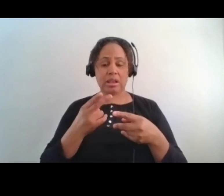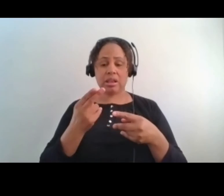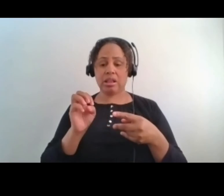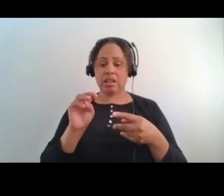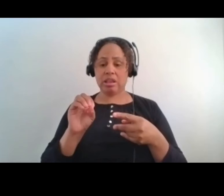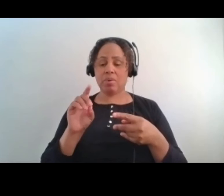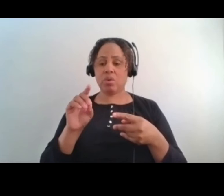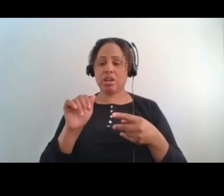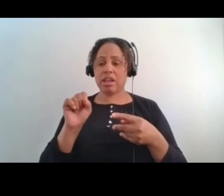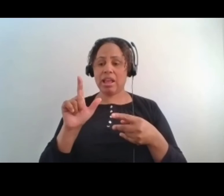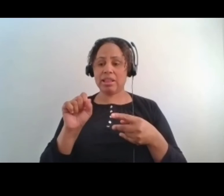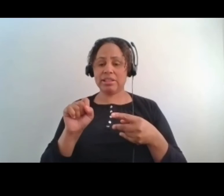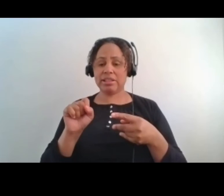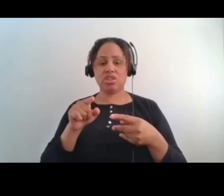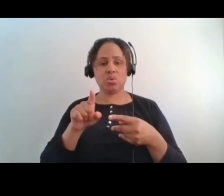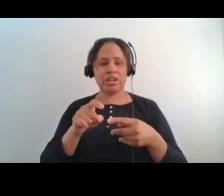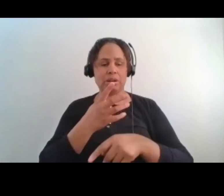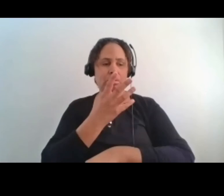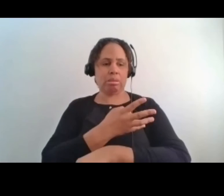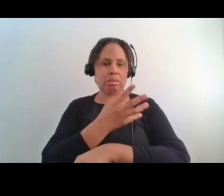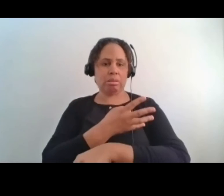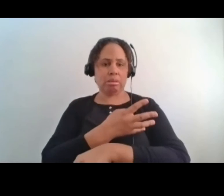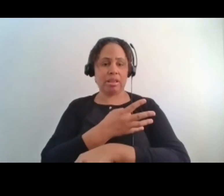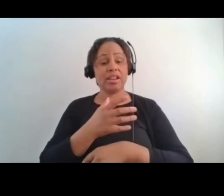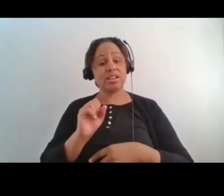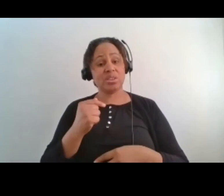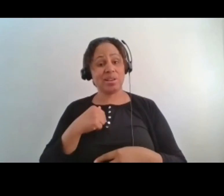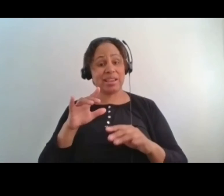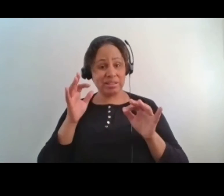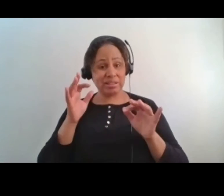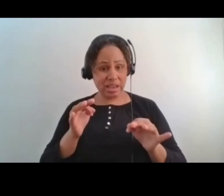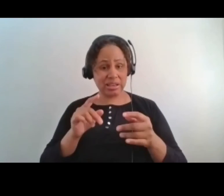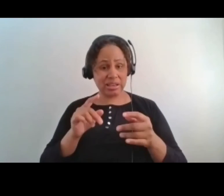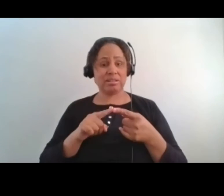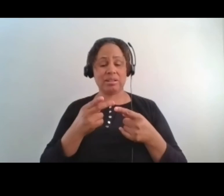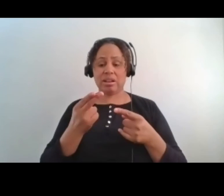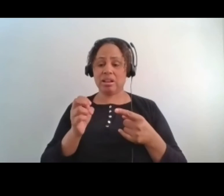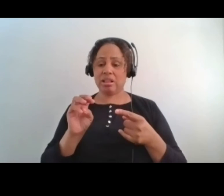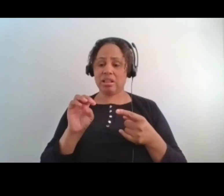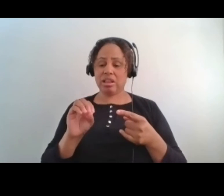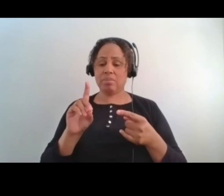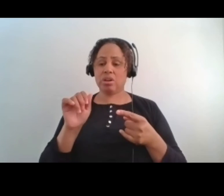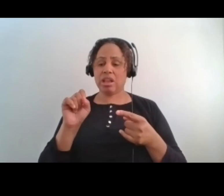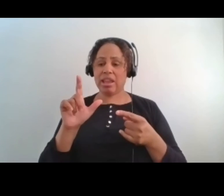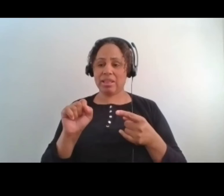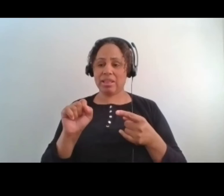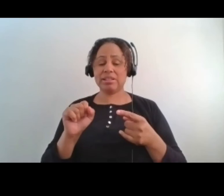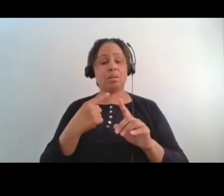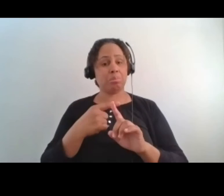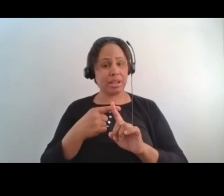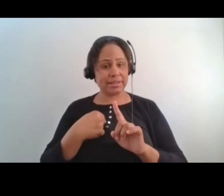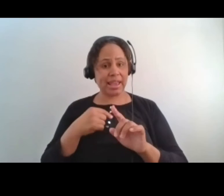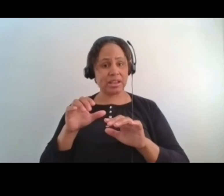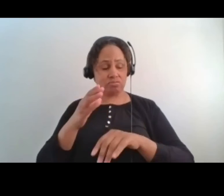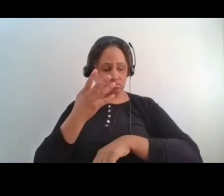IV. So I decided to go with the hemodialysis and also doing it at home instead of going